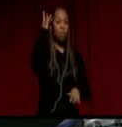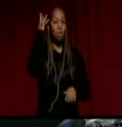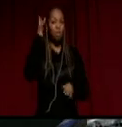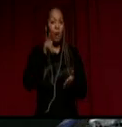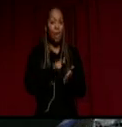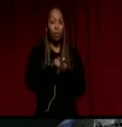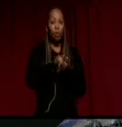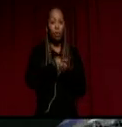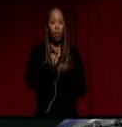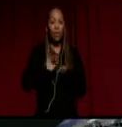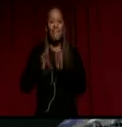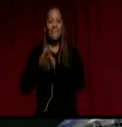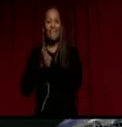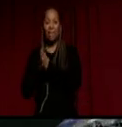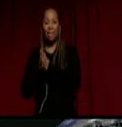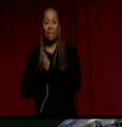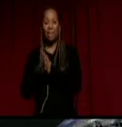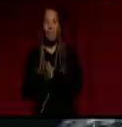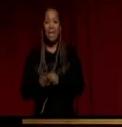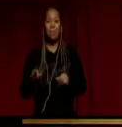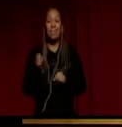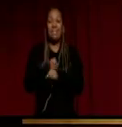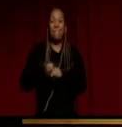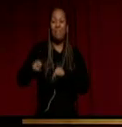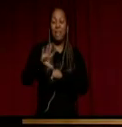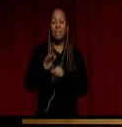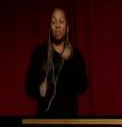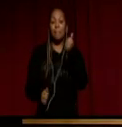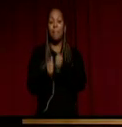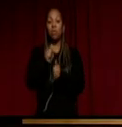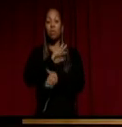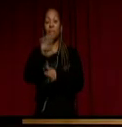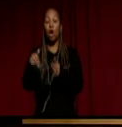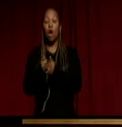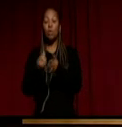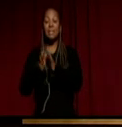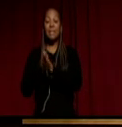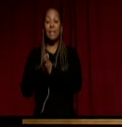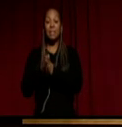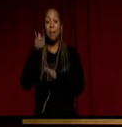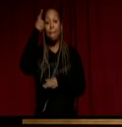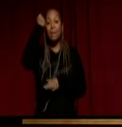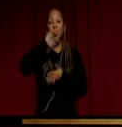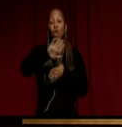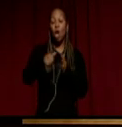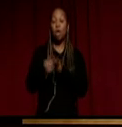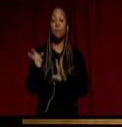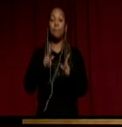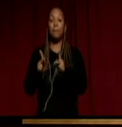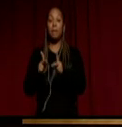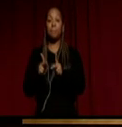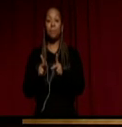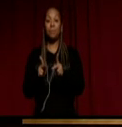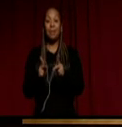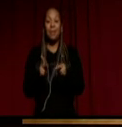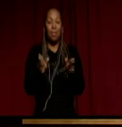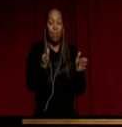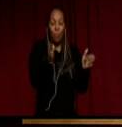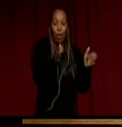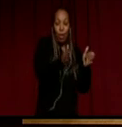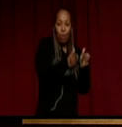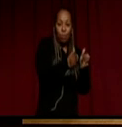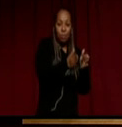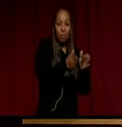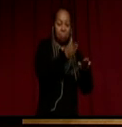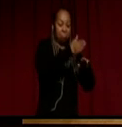City hit the hardest of all cities in America, because all of the people were compacted right